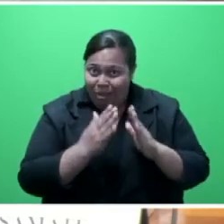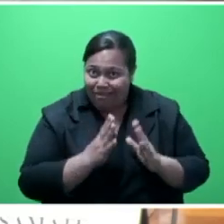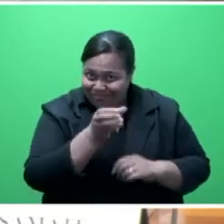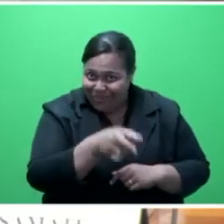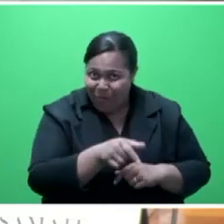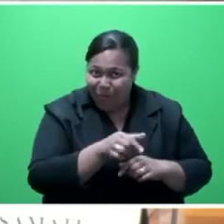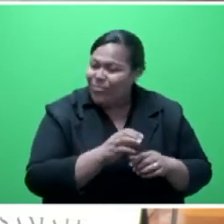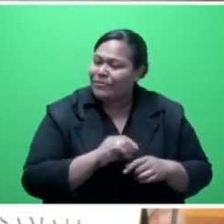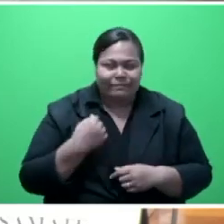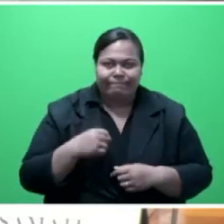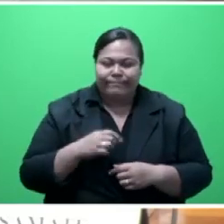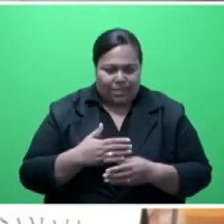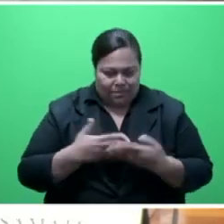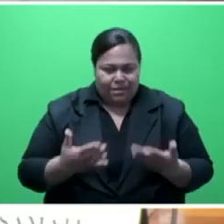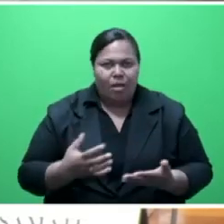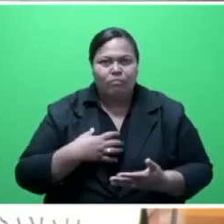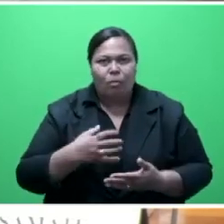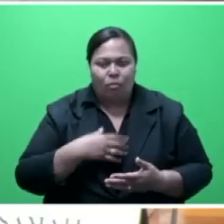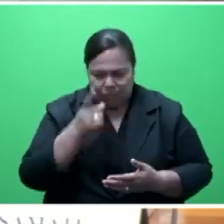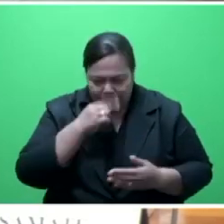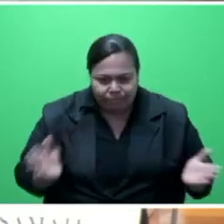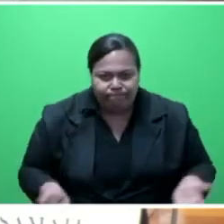generous.